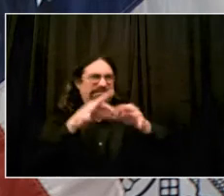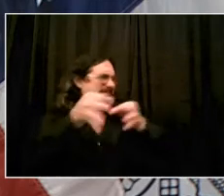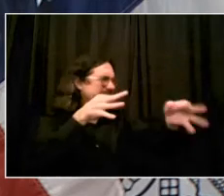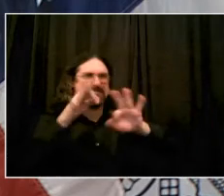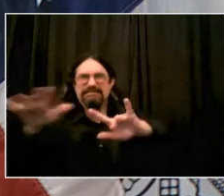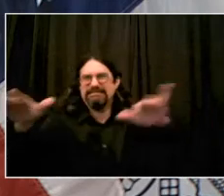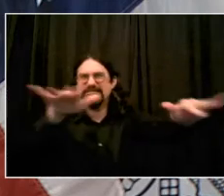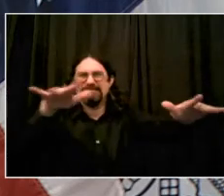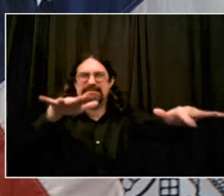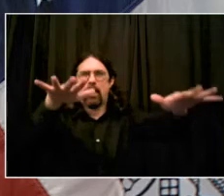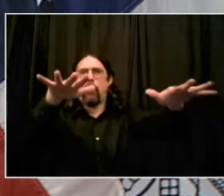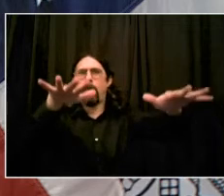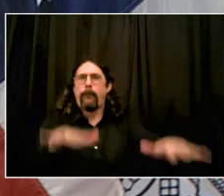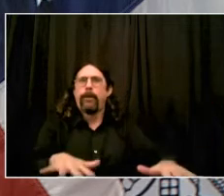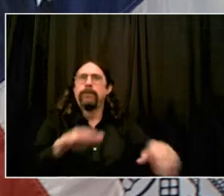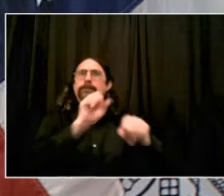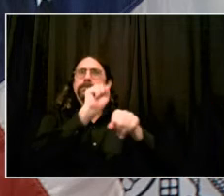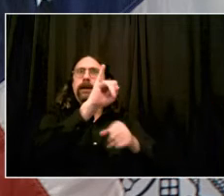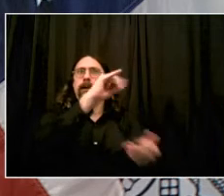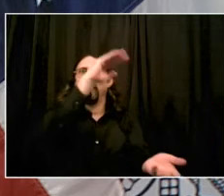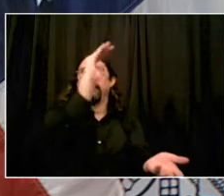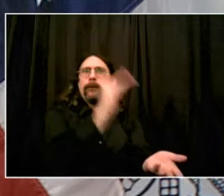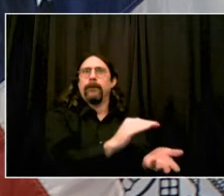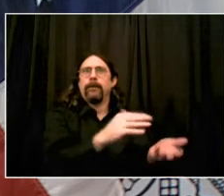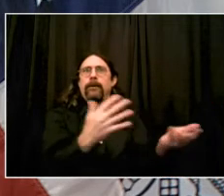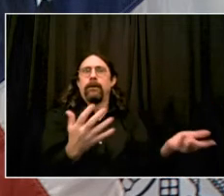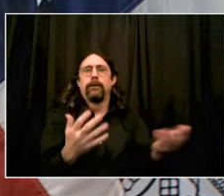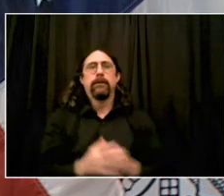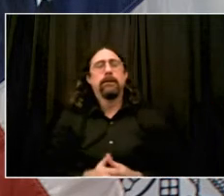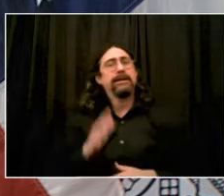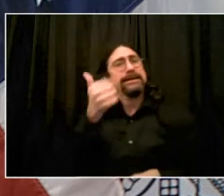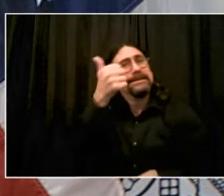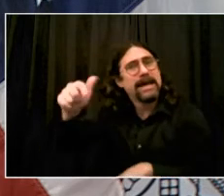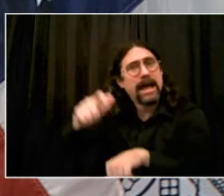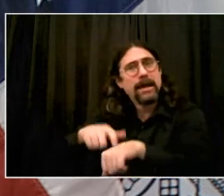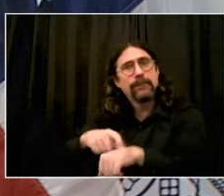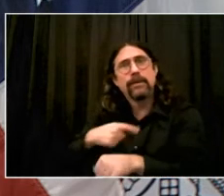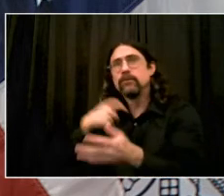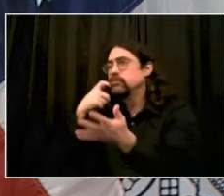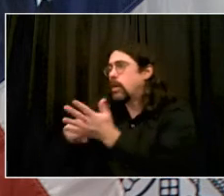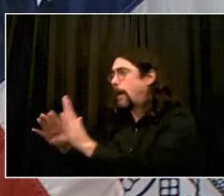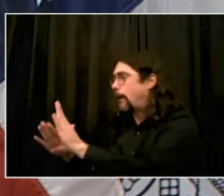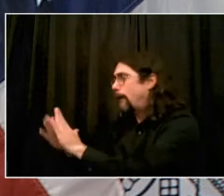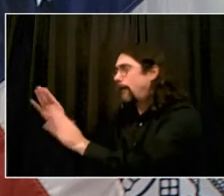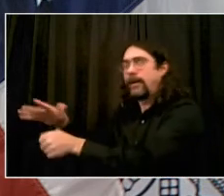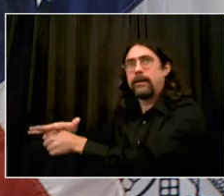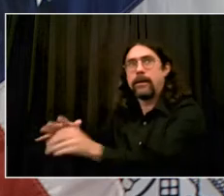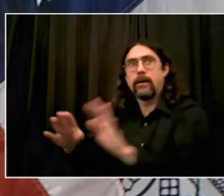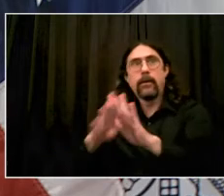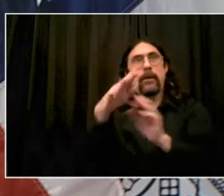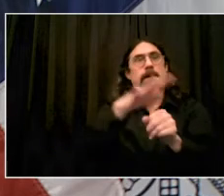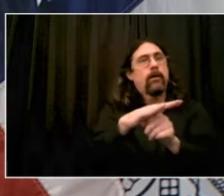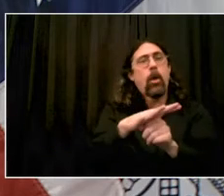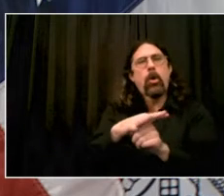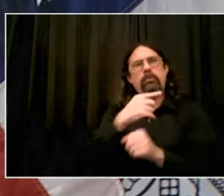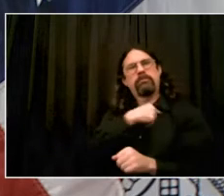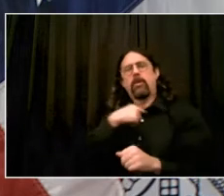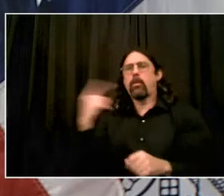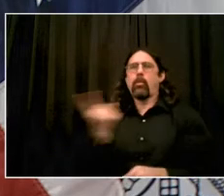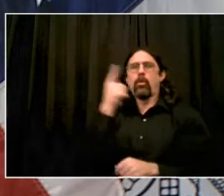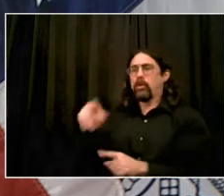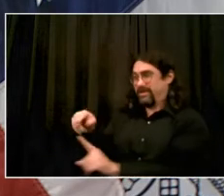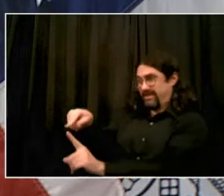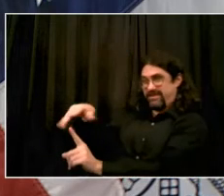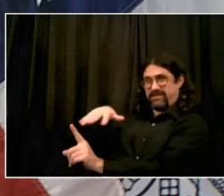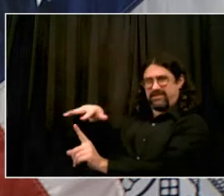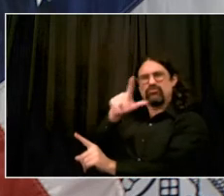and obviously provide as much testing as possible in nearby locations. On the question of the hospitals, I'll start and turn to